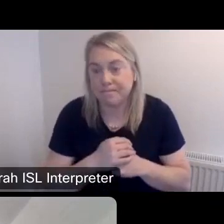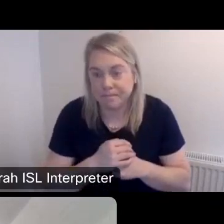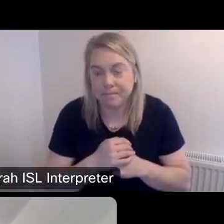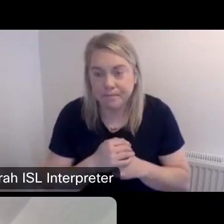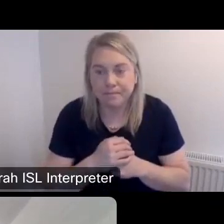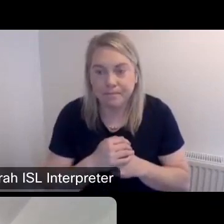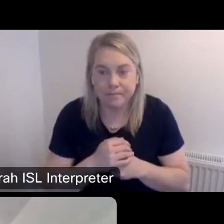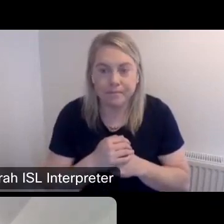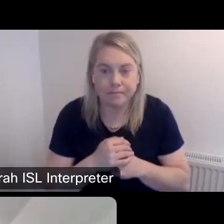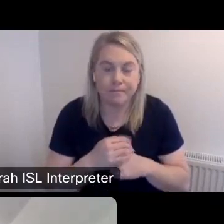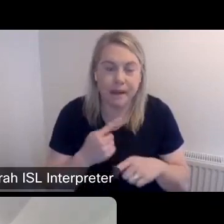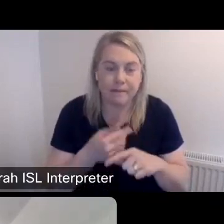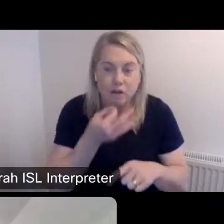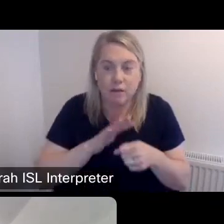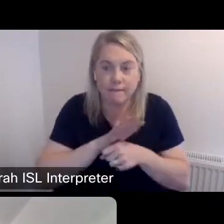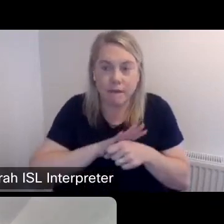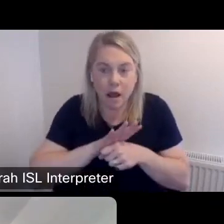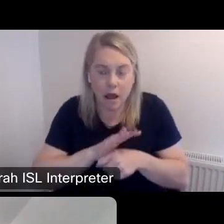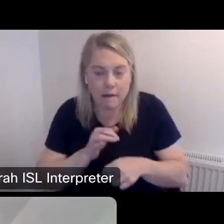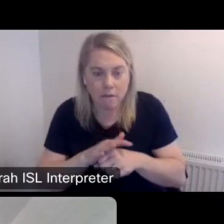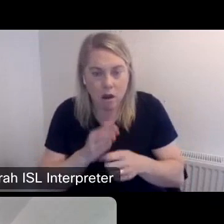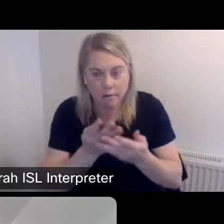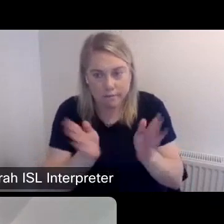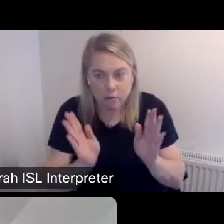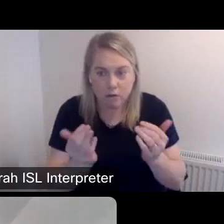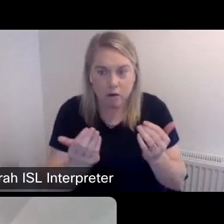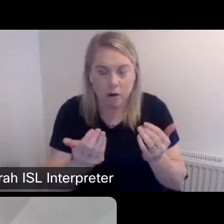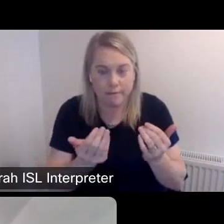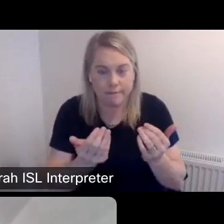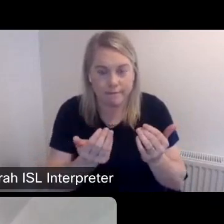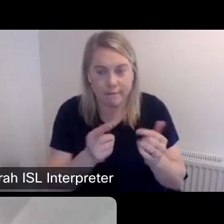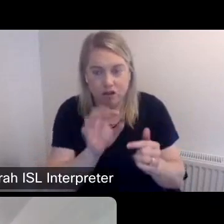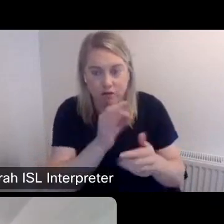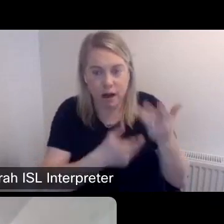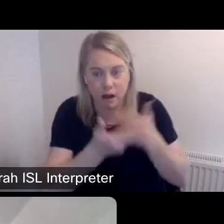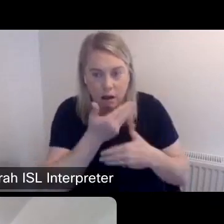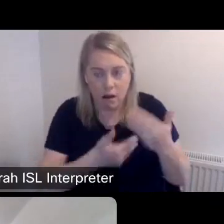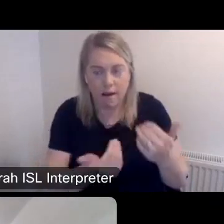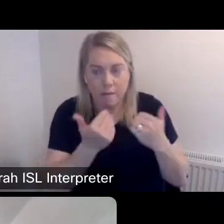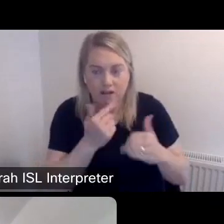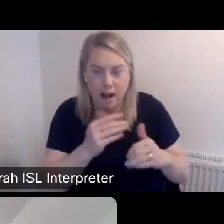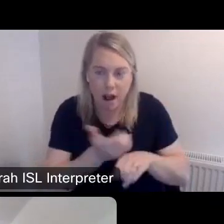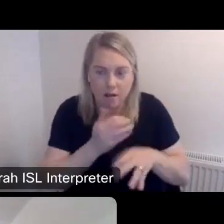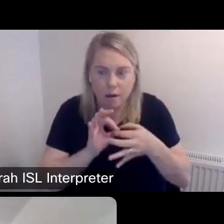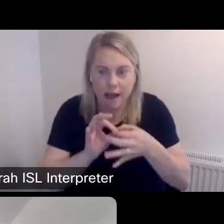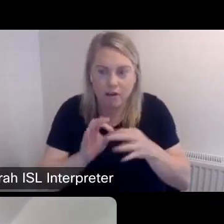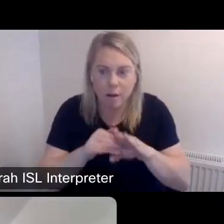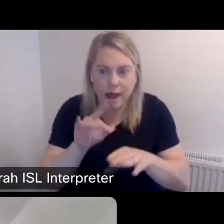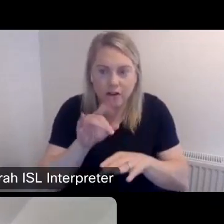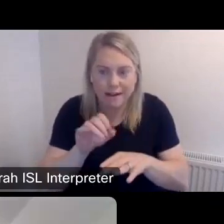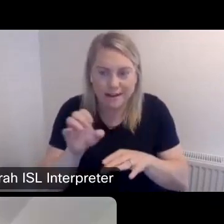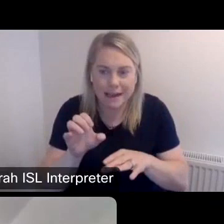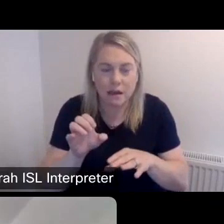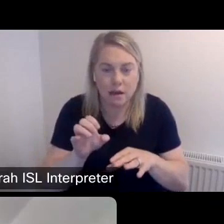again, very grateful for all your input, Georgina, there, and continuing to kind of engage with the health service around these